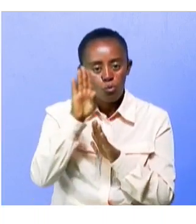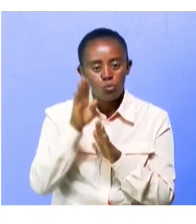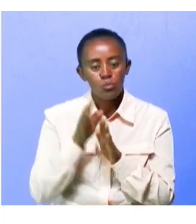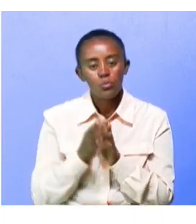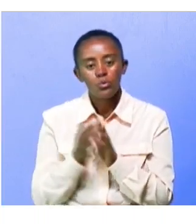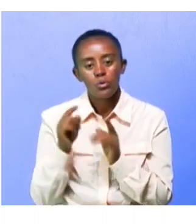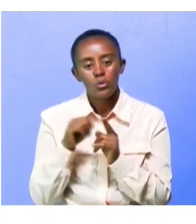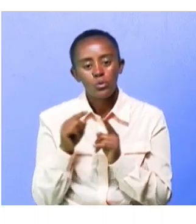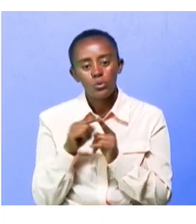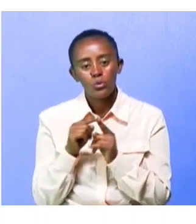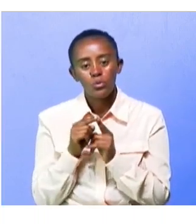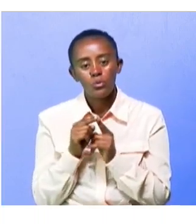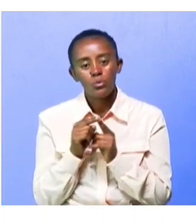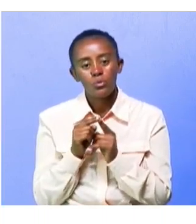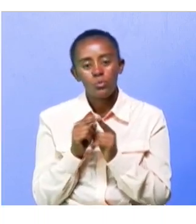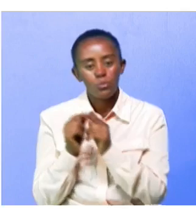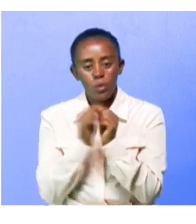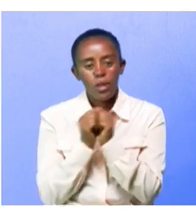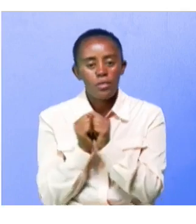together.